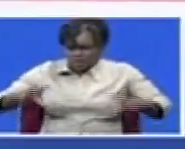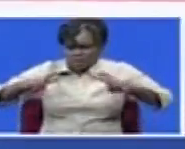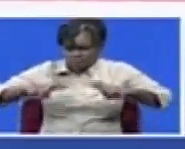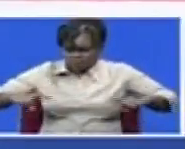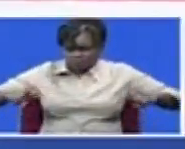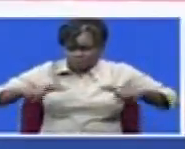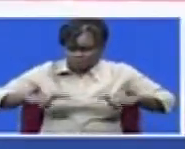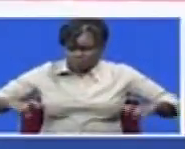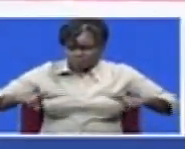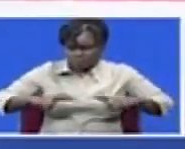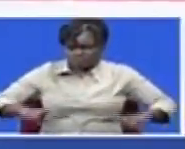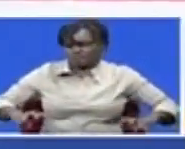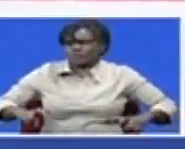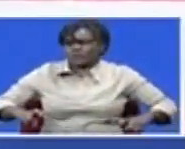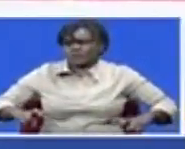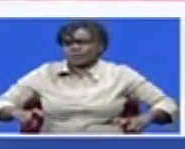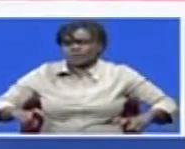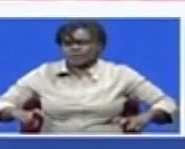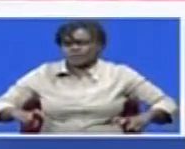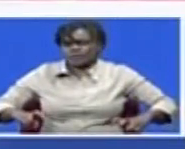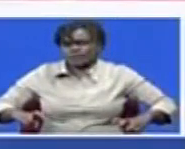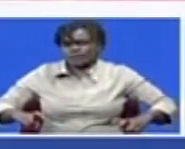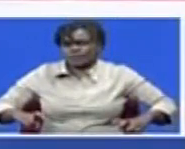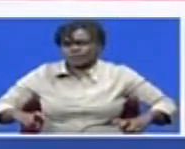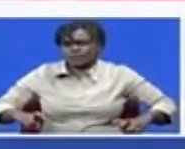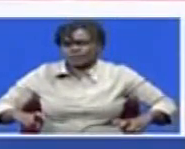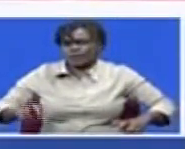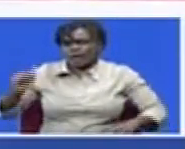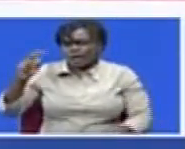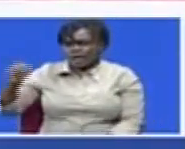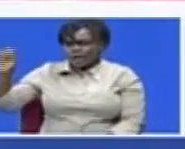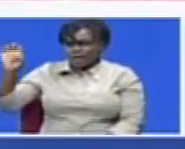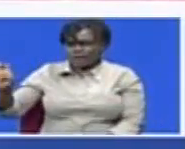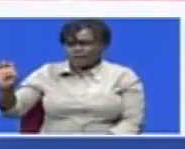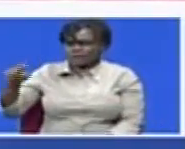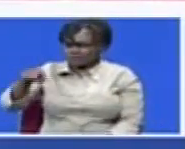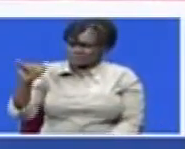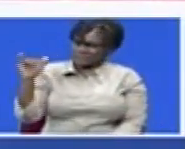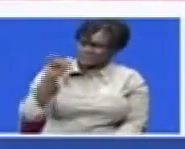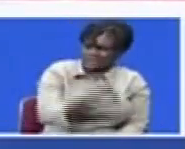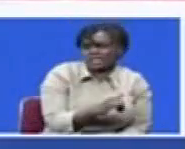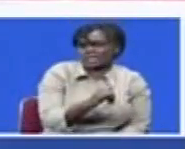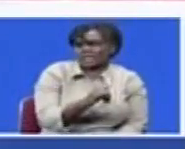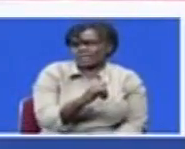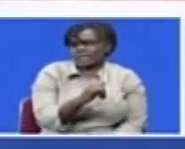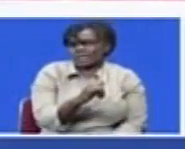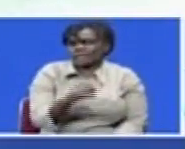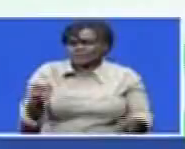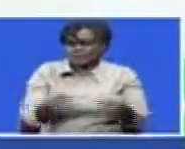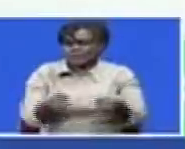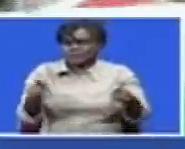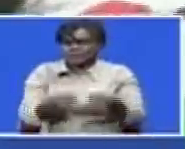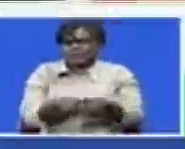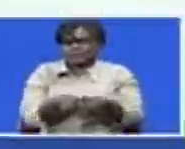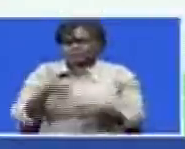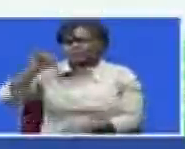agencies to investigate their sins of commission or omission, Anne Waiguru has stayed put, overseeing a once decorated peel